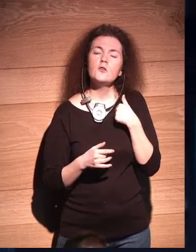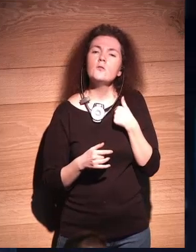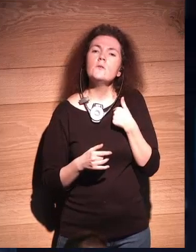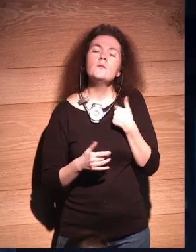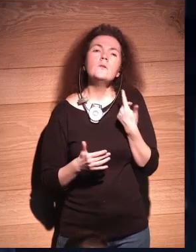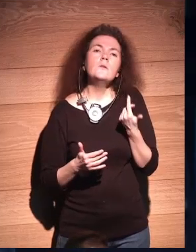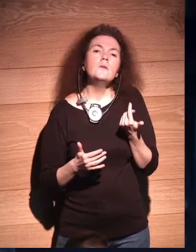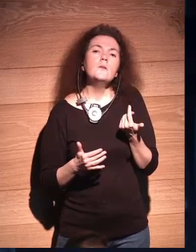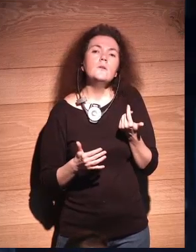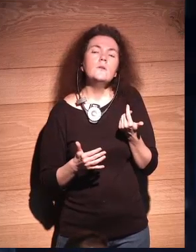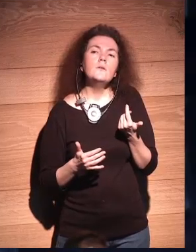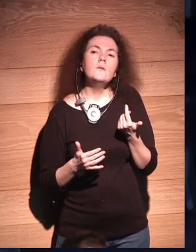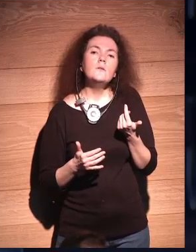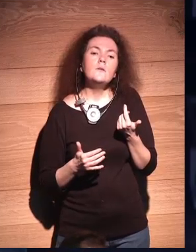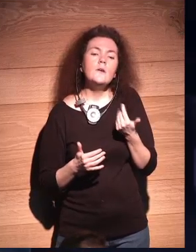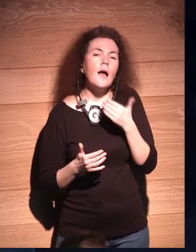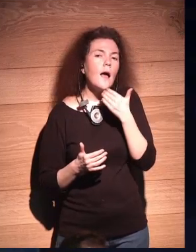is